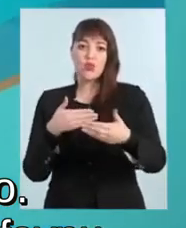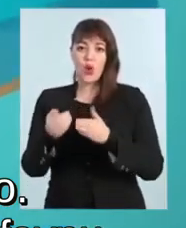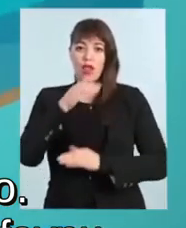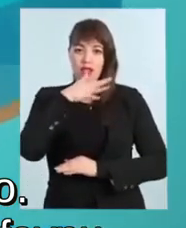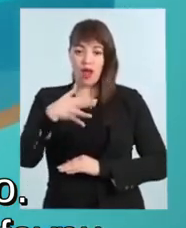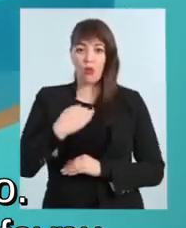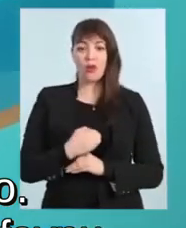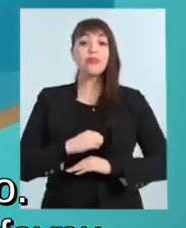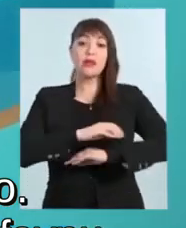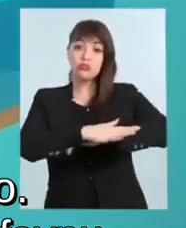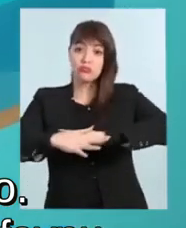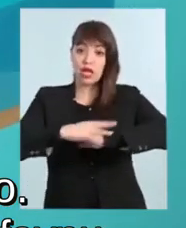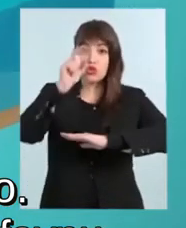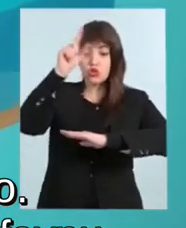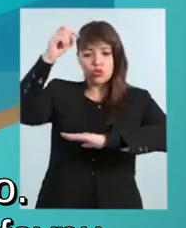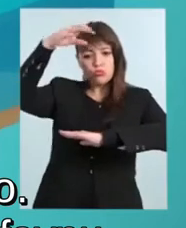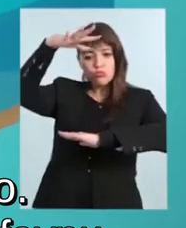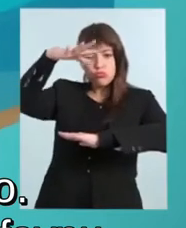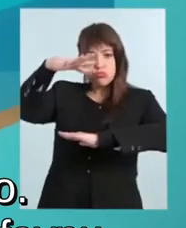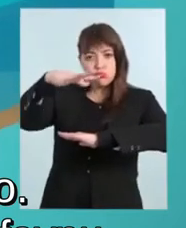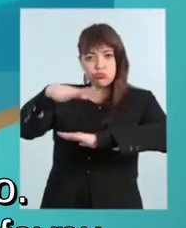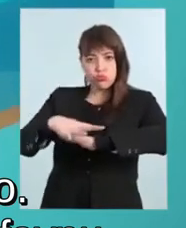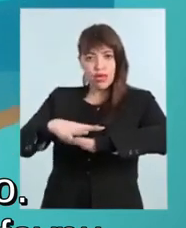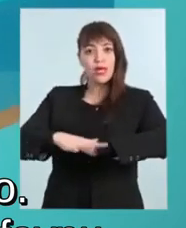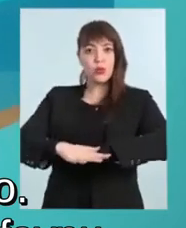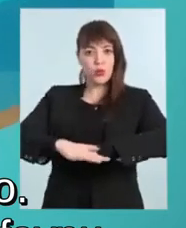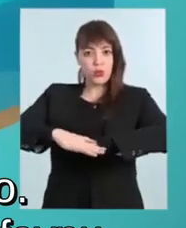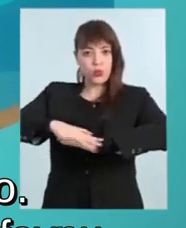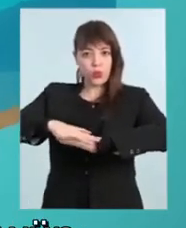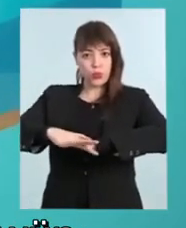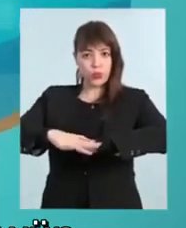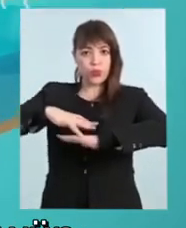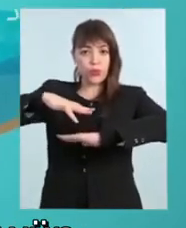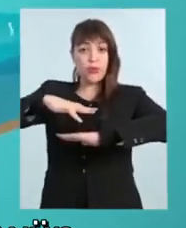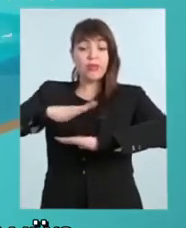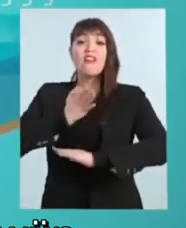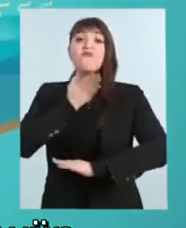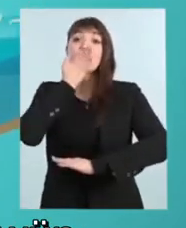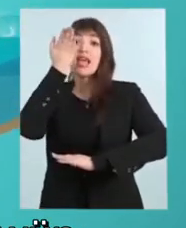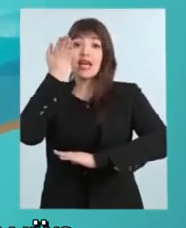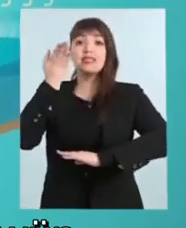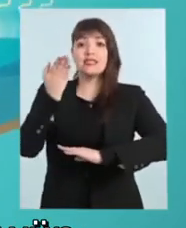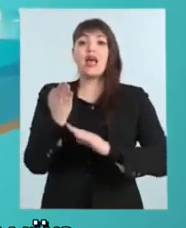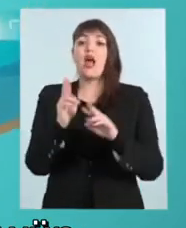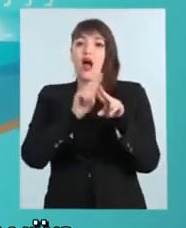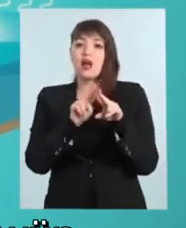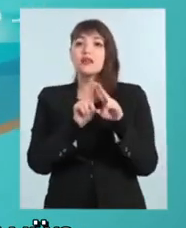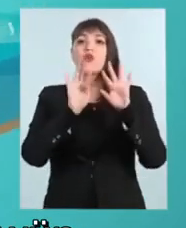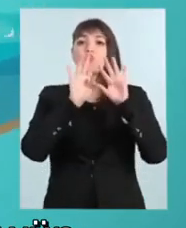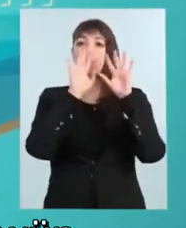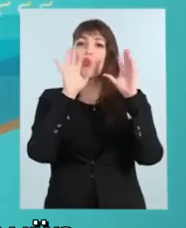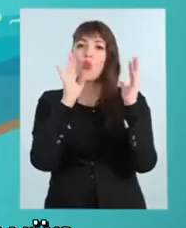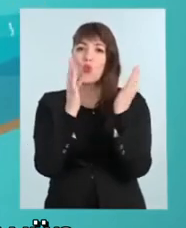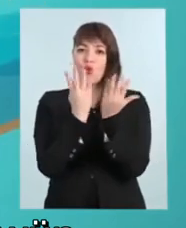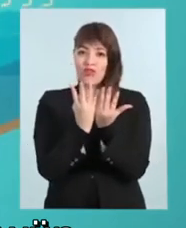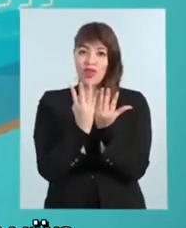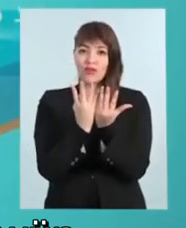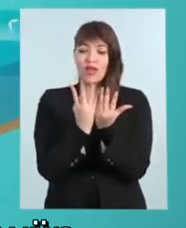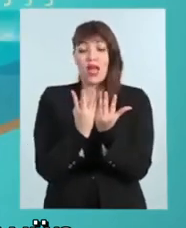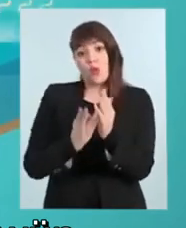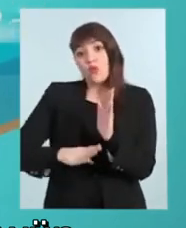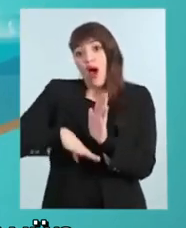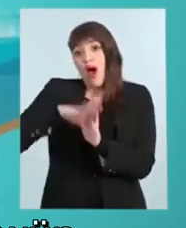tu enyum kelu minche feide umakei fainu. Welu ti ulu fem kipu tromu. Feitsa ulu alun